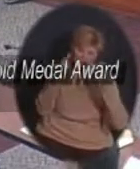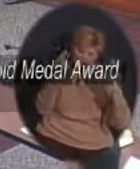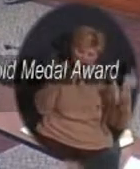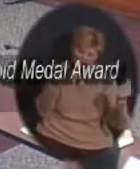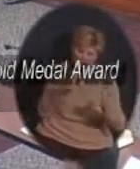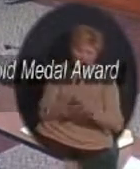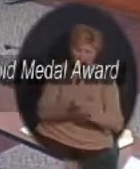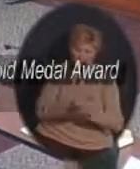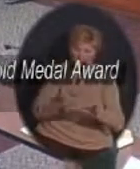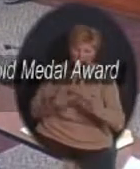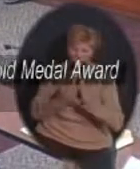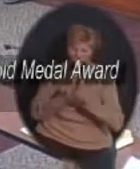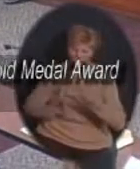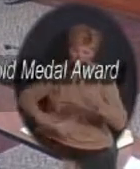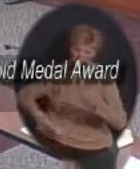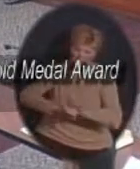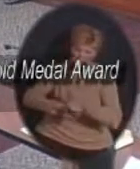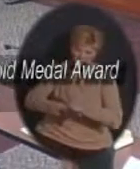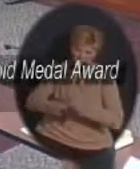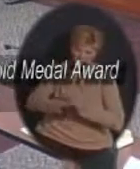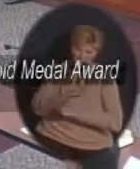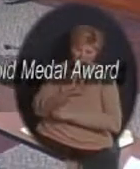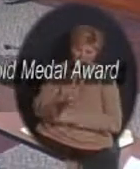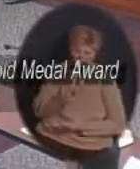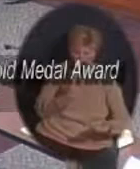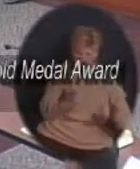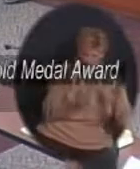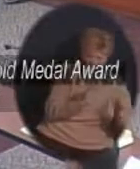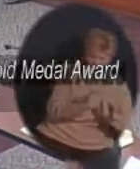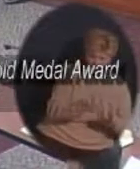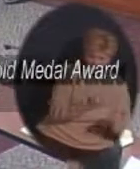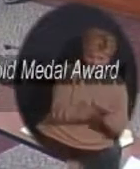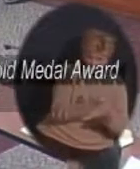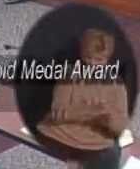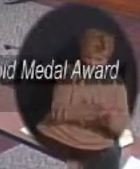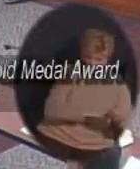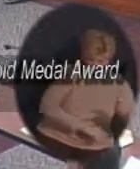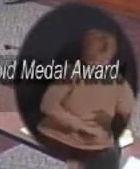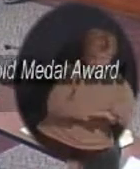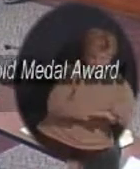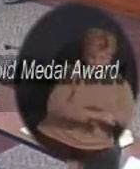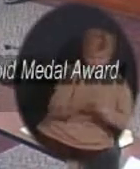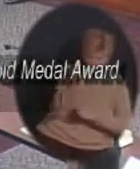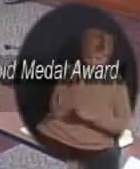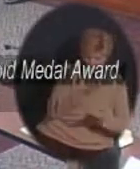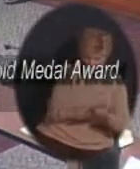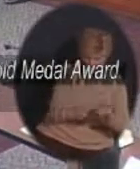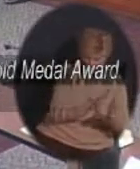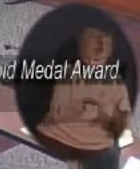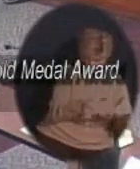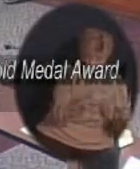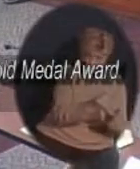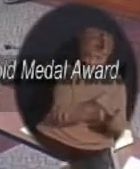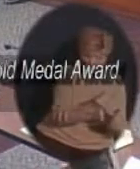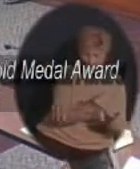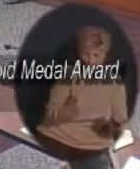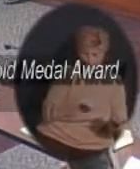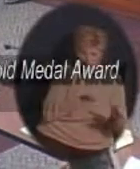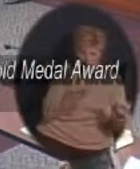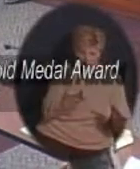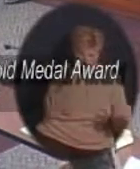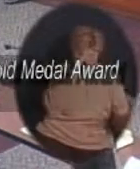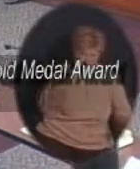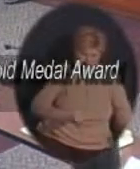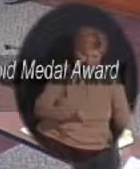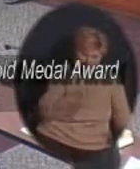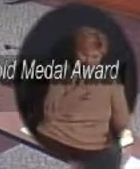by comparing the various communities' commitments to financial support of public education. We would like to congratulate Dr. All and the